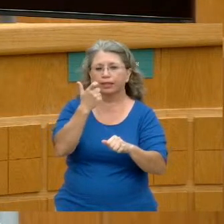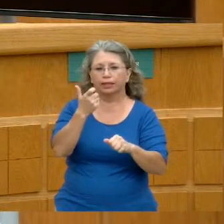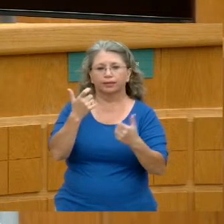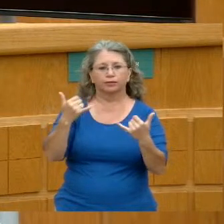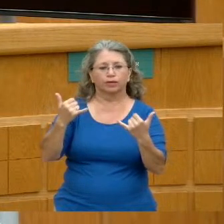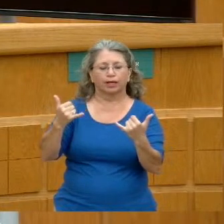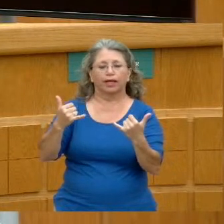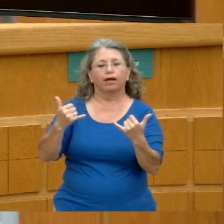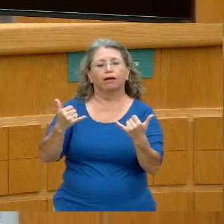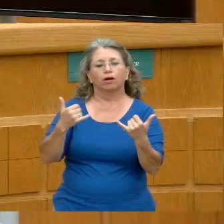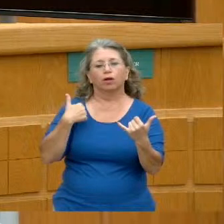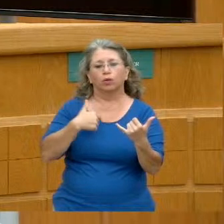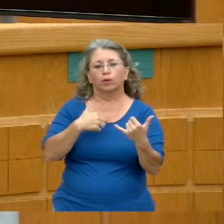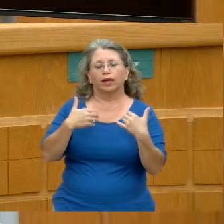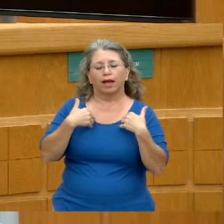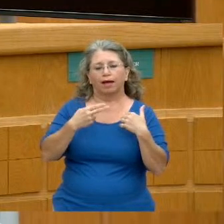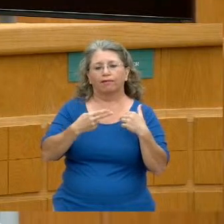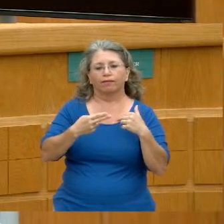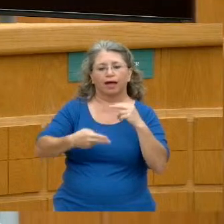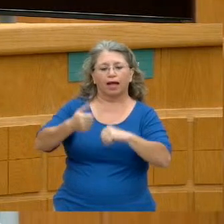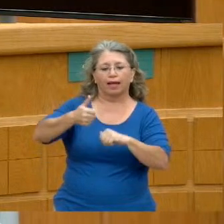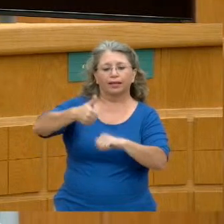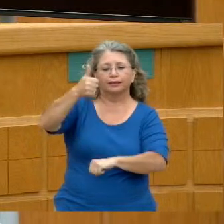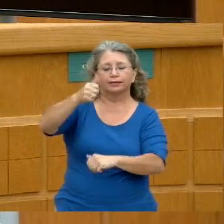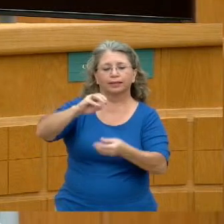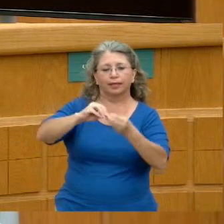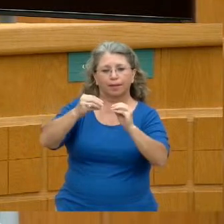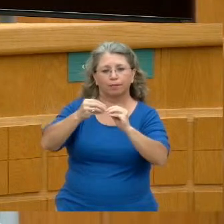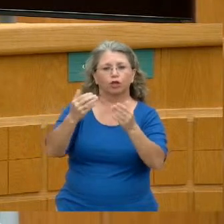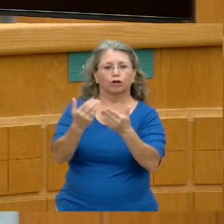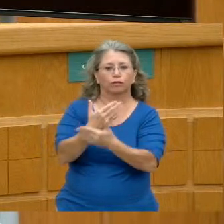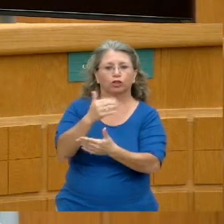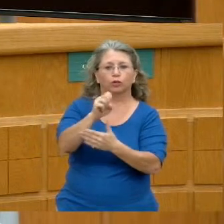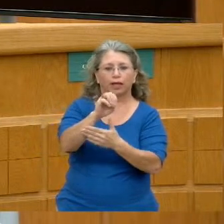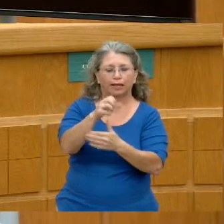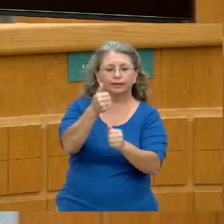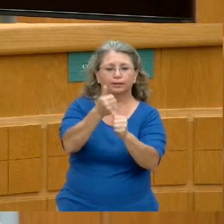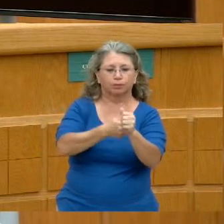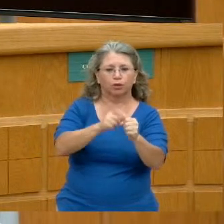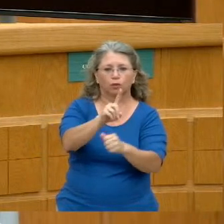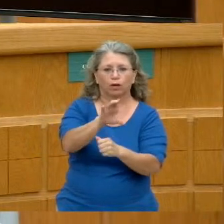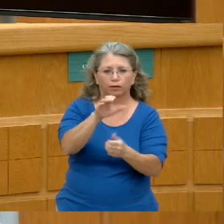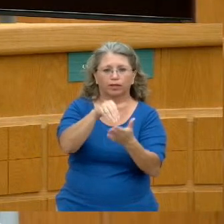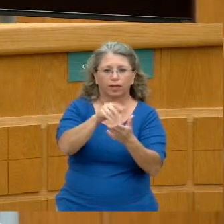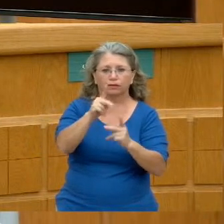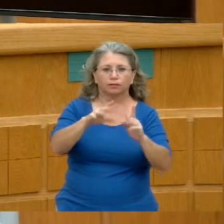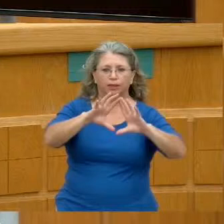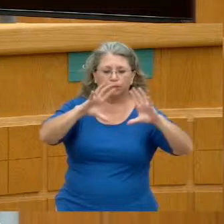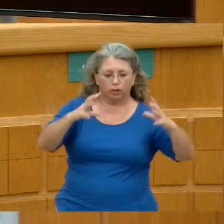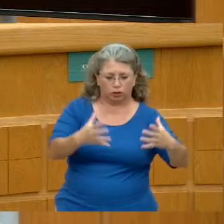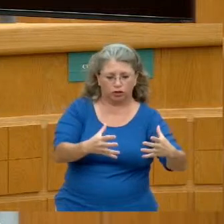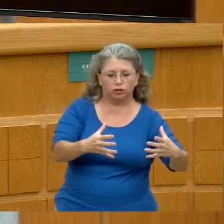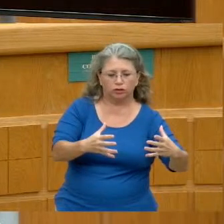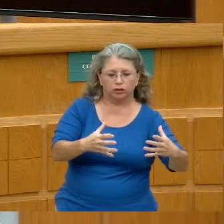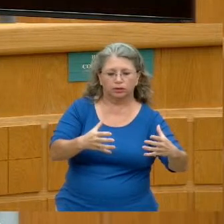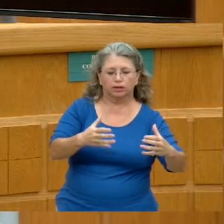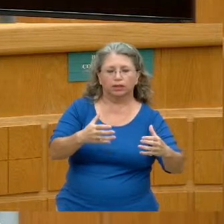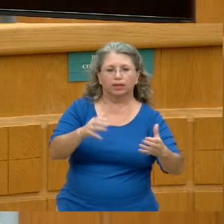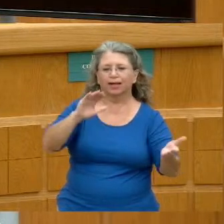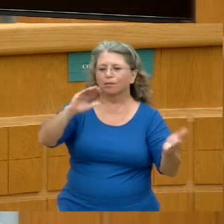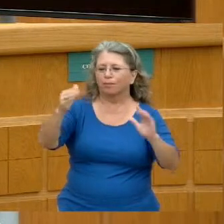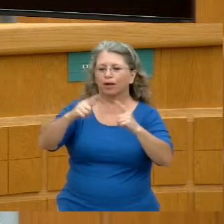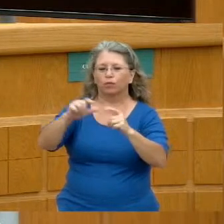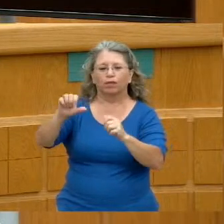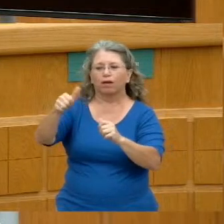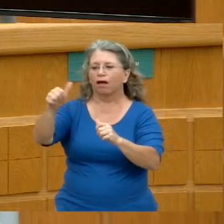have the highest number of new cases per capita in our county compared to any other metropolitan county